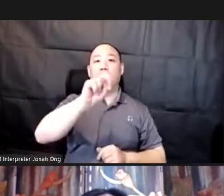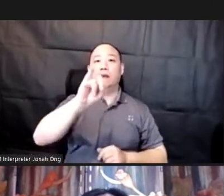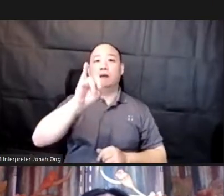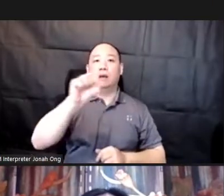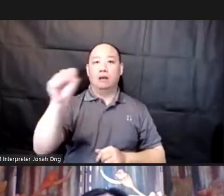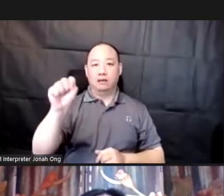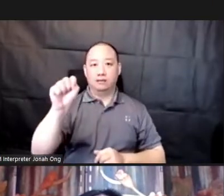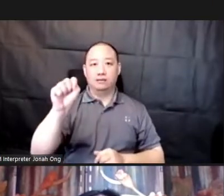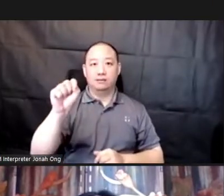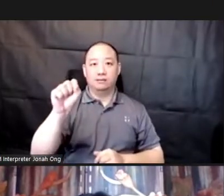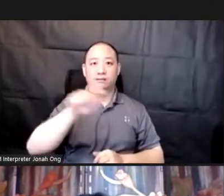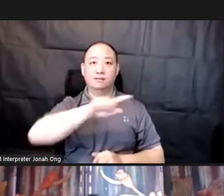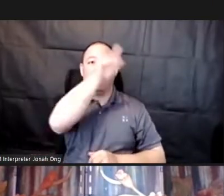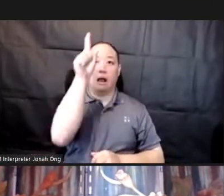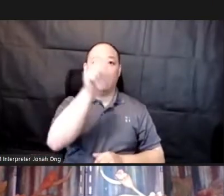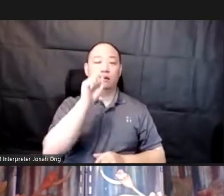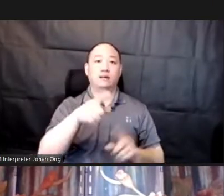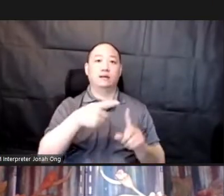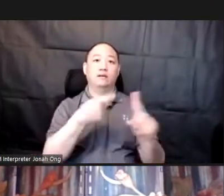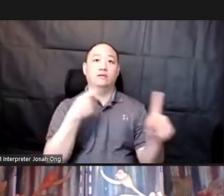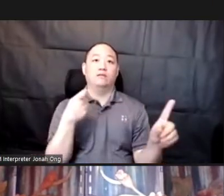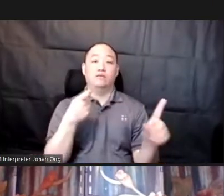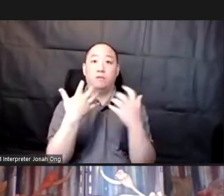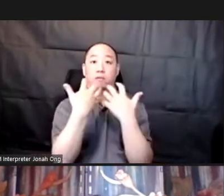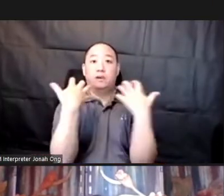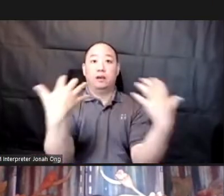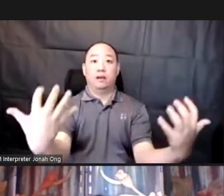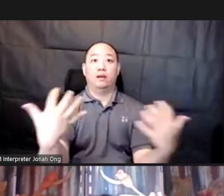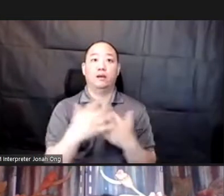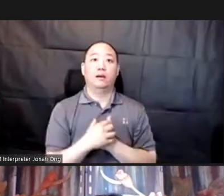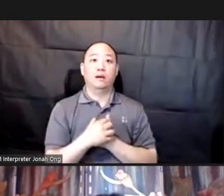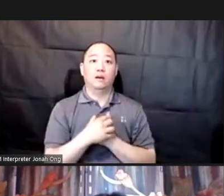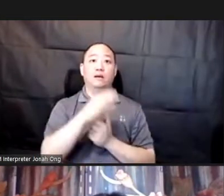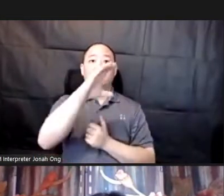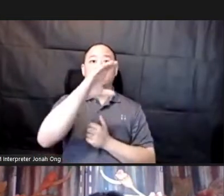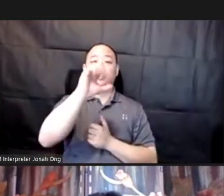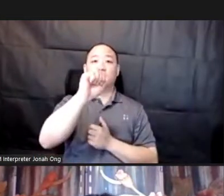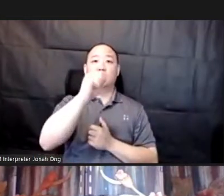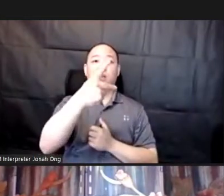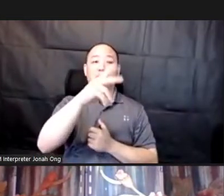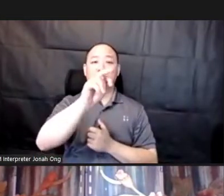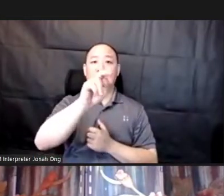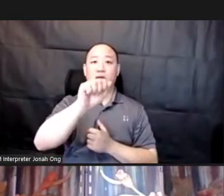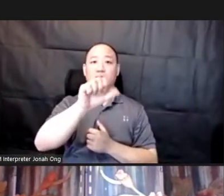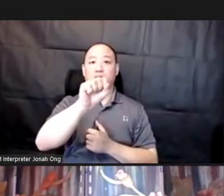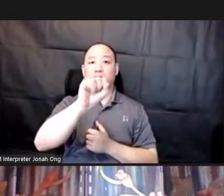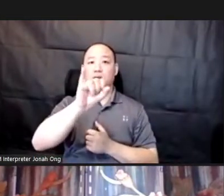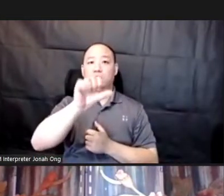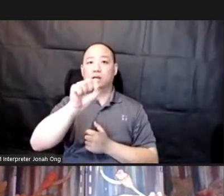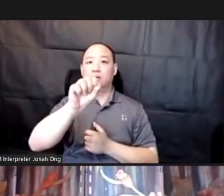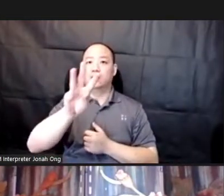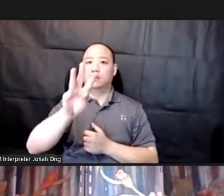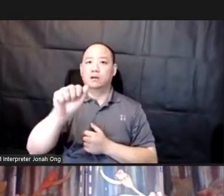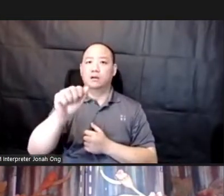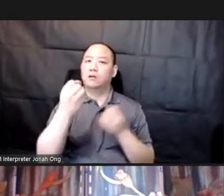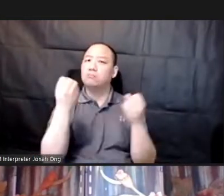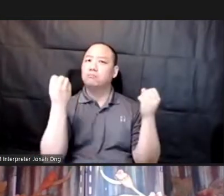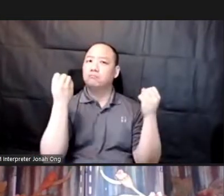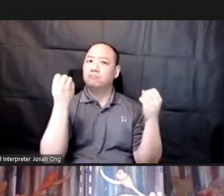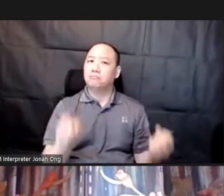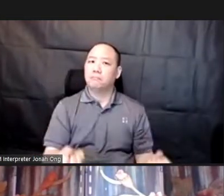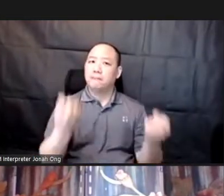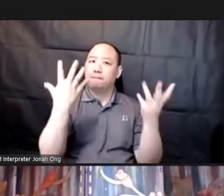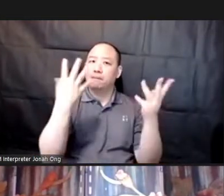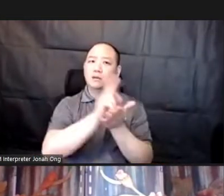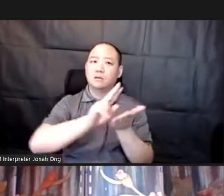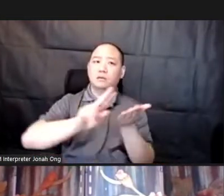is a question from the floor. For Chakna Siswa, how many universities have you engaged with to adopt the policy, and